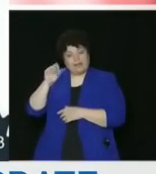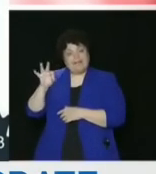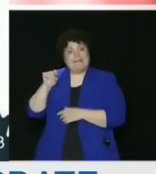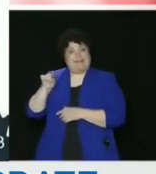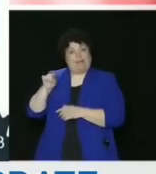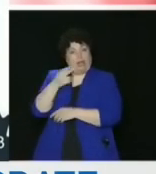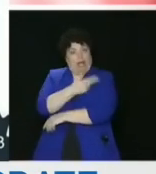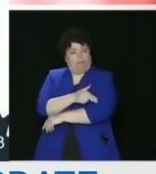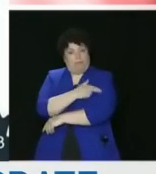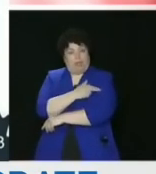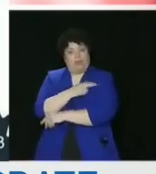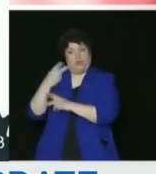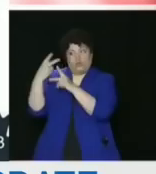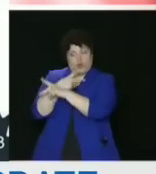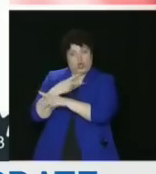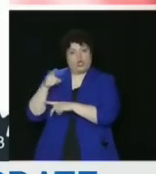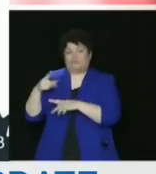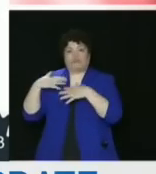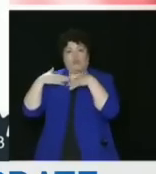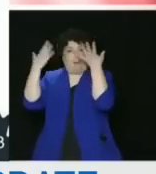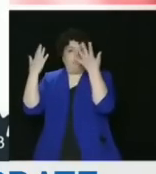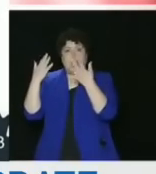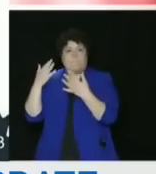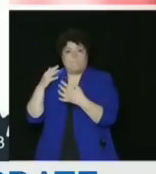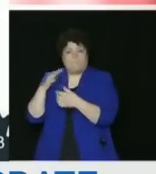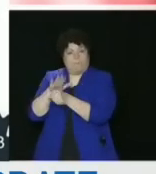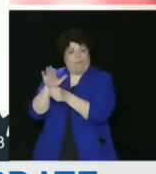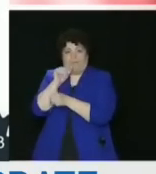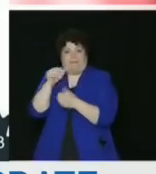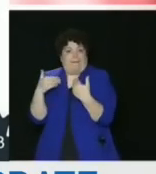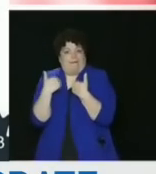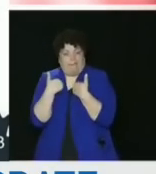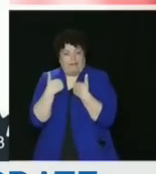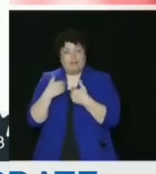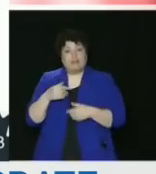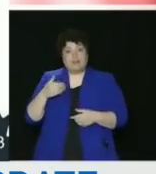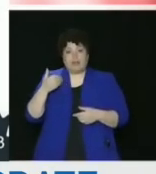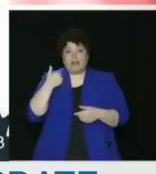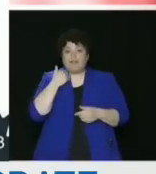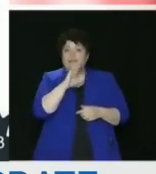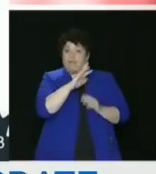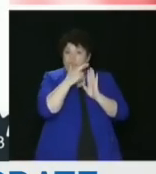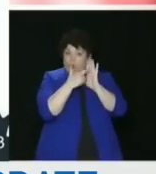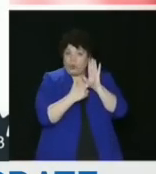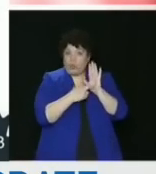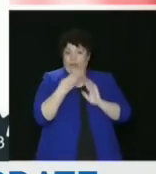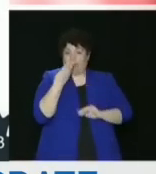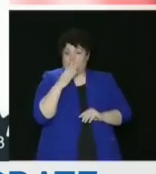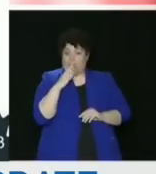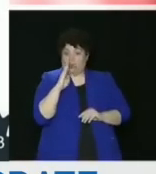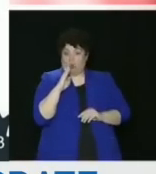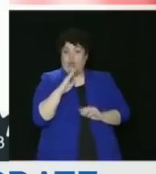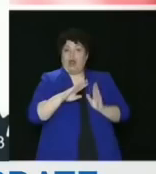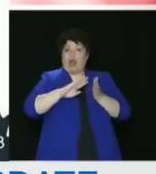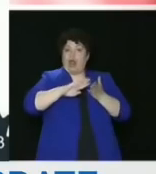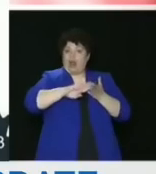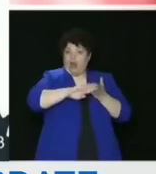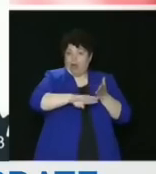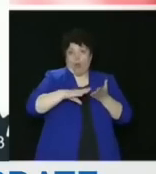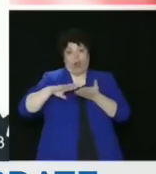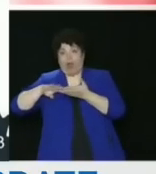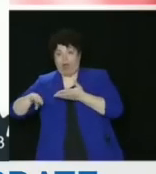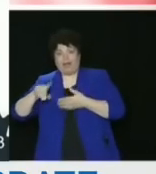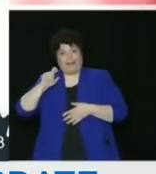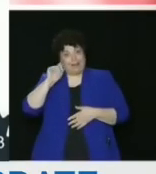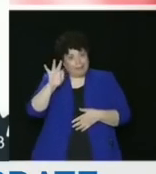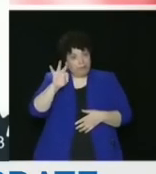overwhelmed. In both scenarios, measures are lifted, the vertical blue line, when